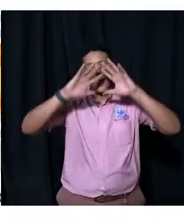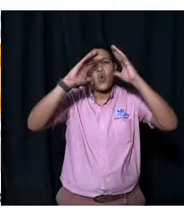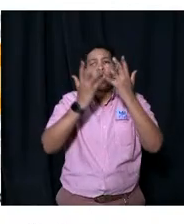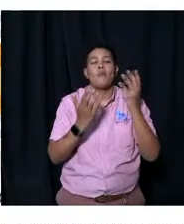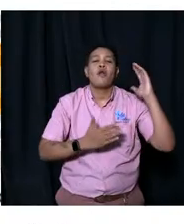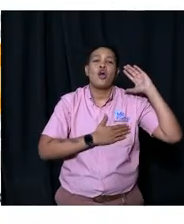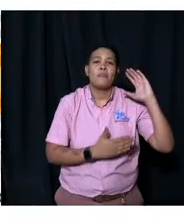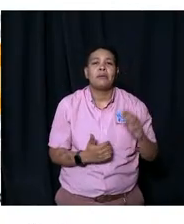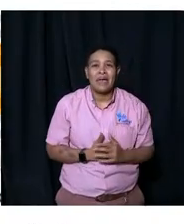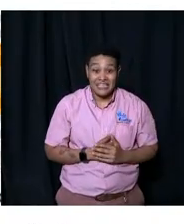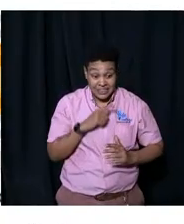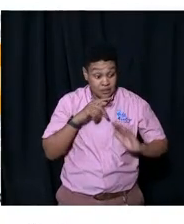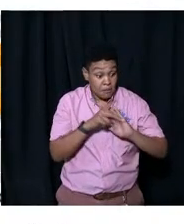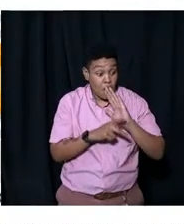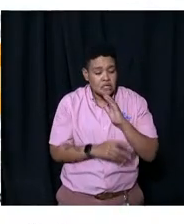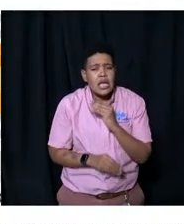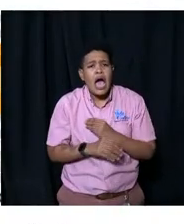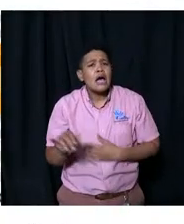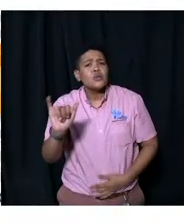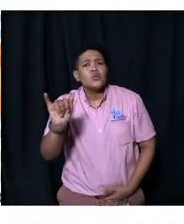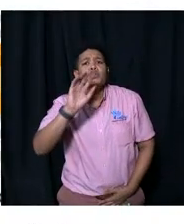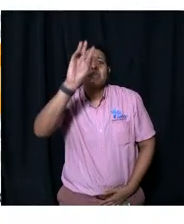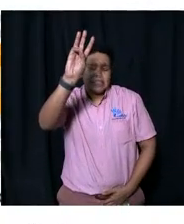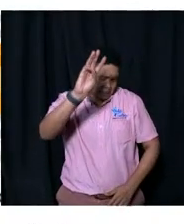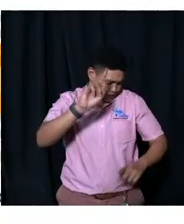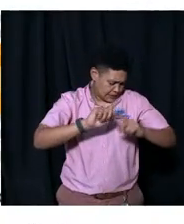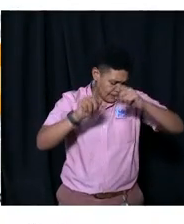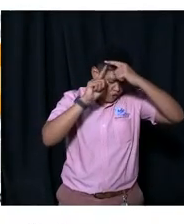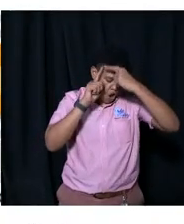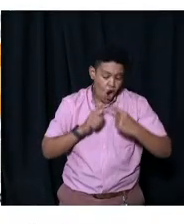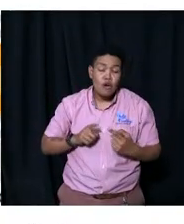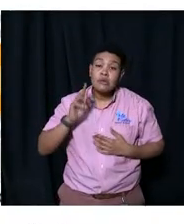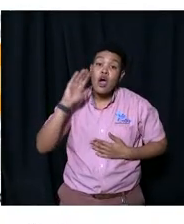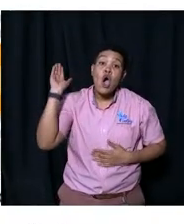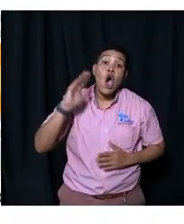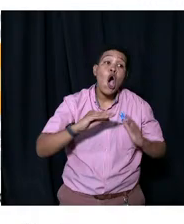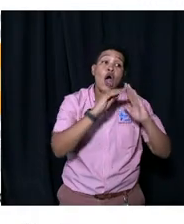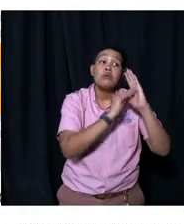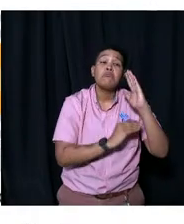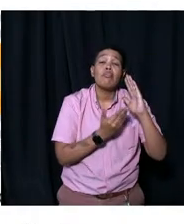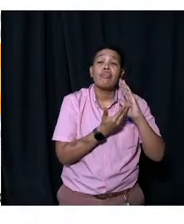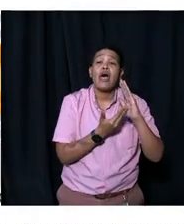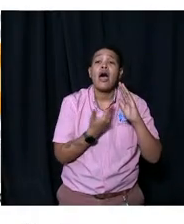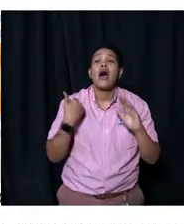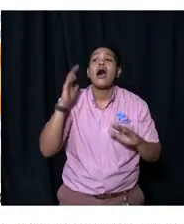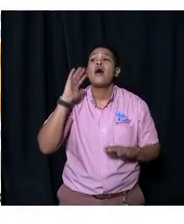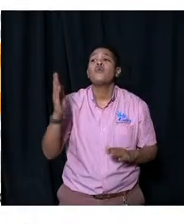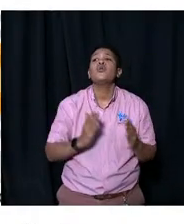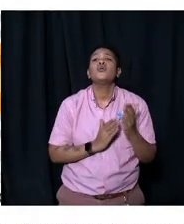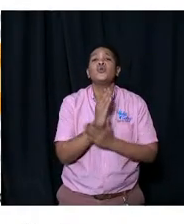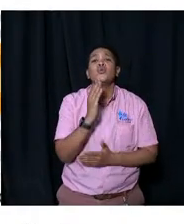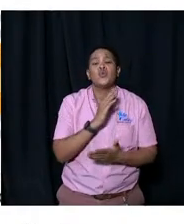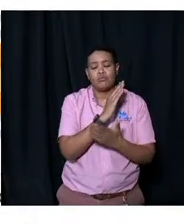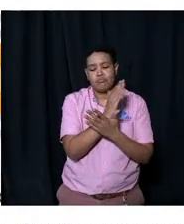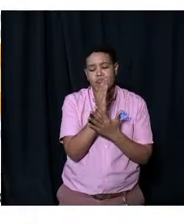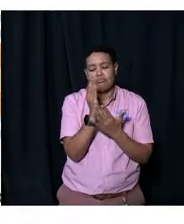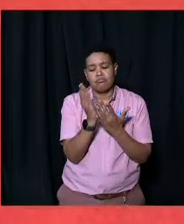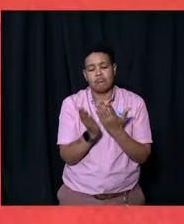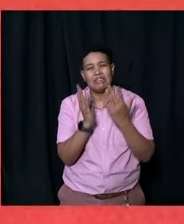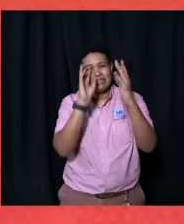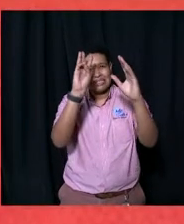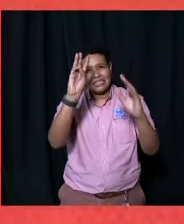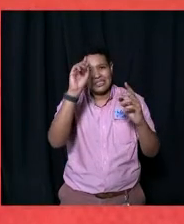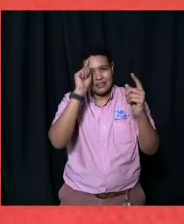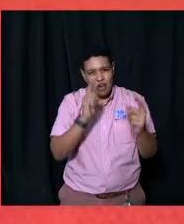commitments. The policy also has 6 objectives, and they are all listed here, and I'm going to take you now through each of the